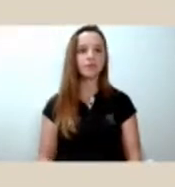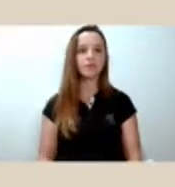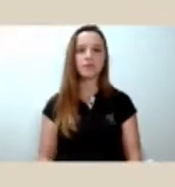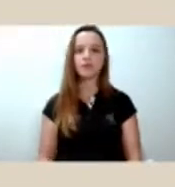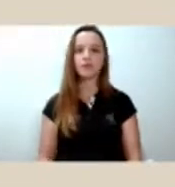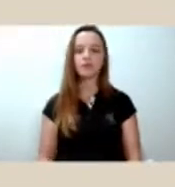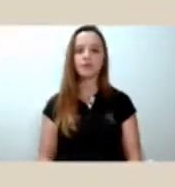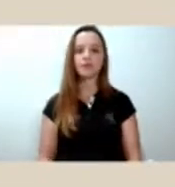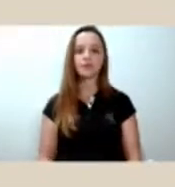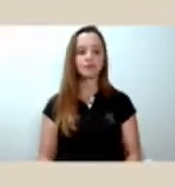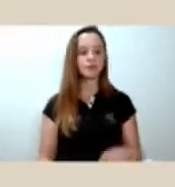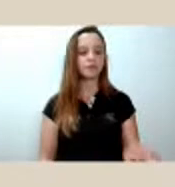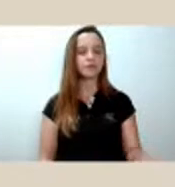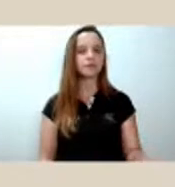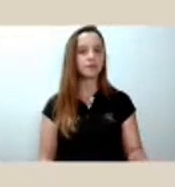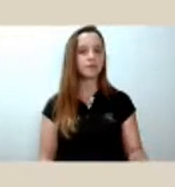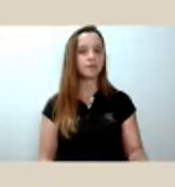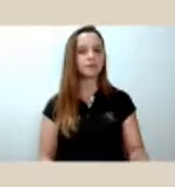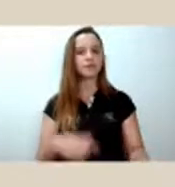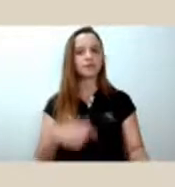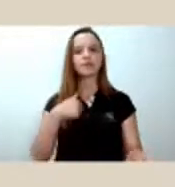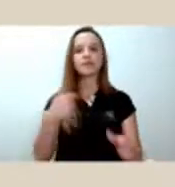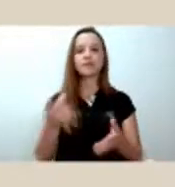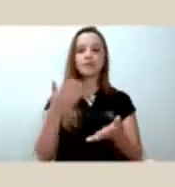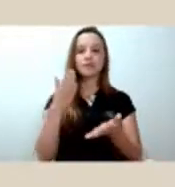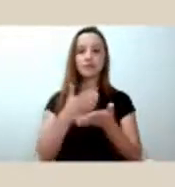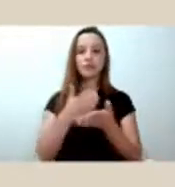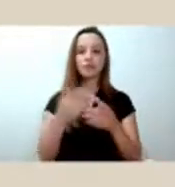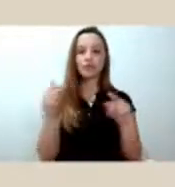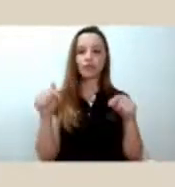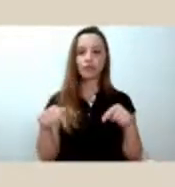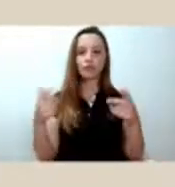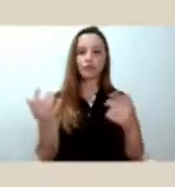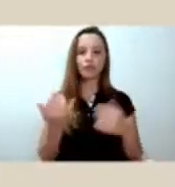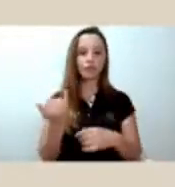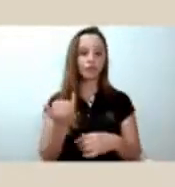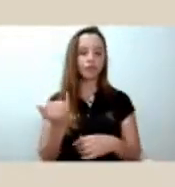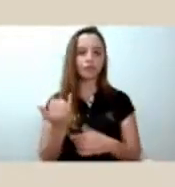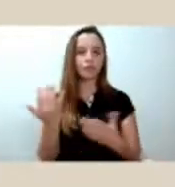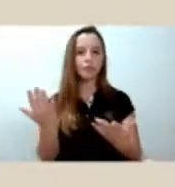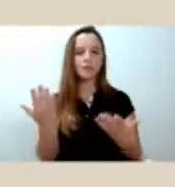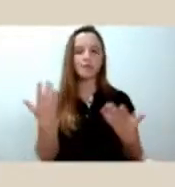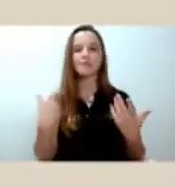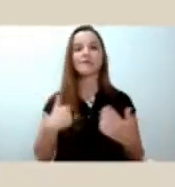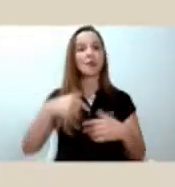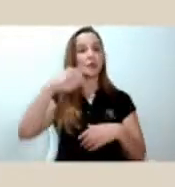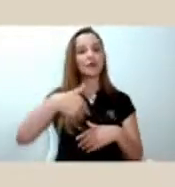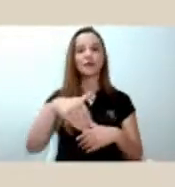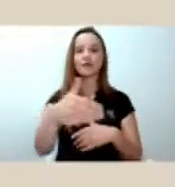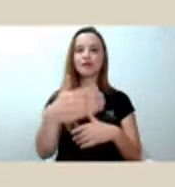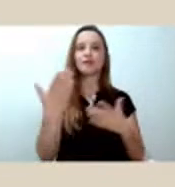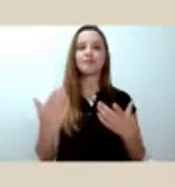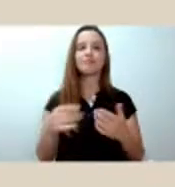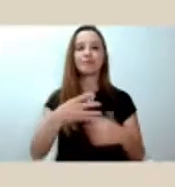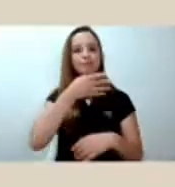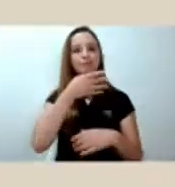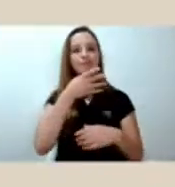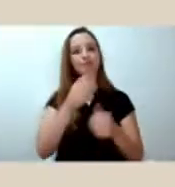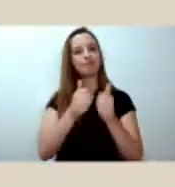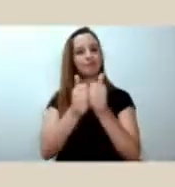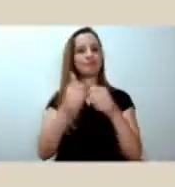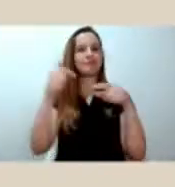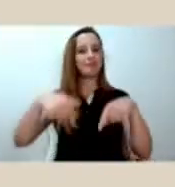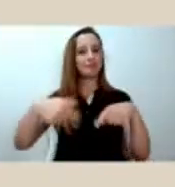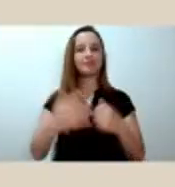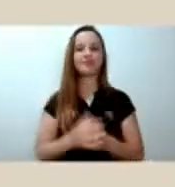I'm a PhD student here at the Champollion Foundation. I also happen to be your host for tonight's event. Now, before I go